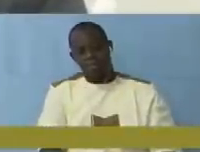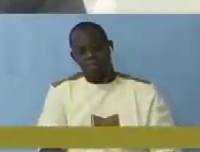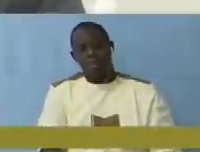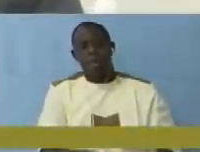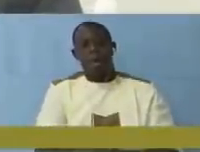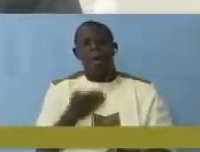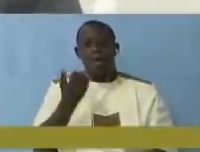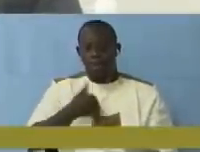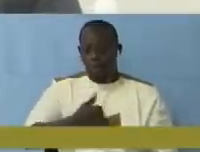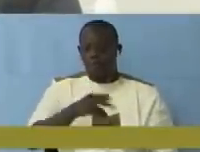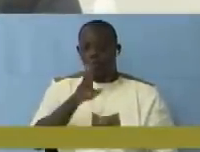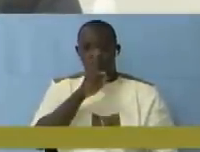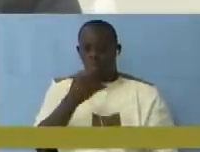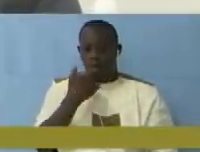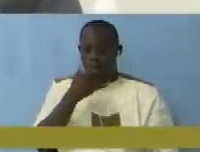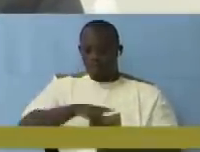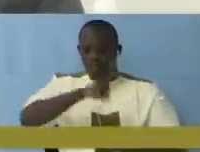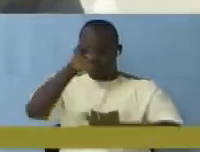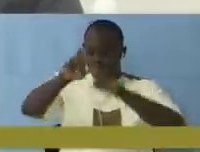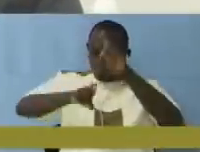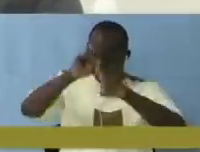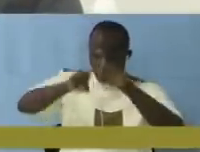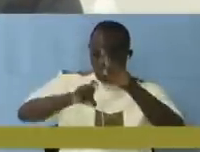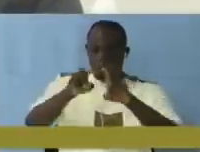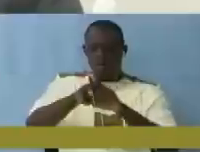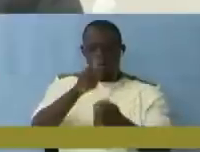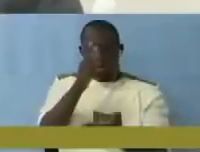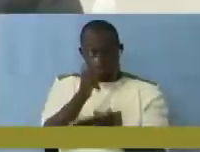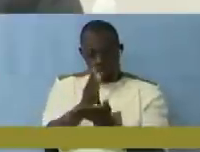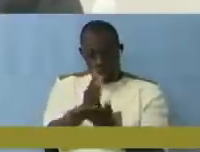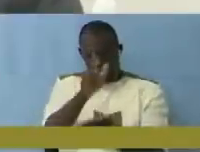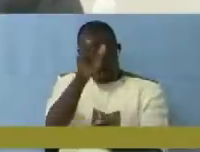Those who would question the witness,